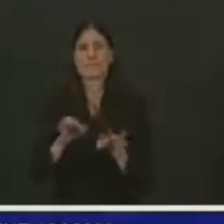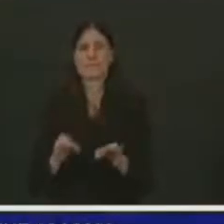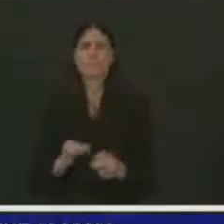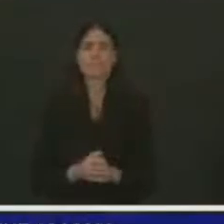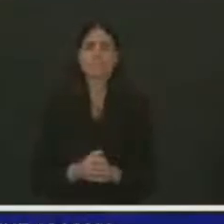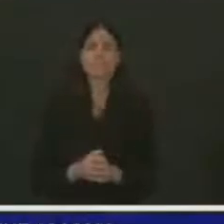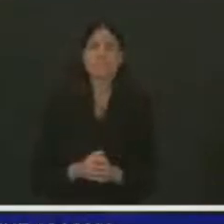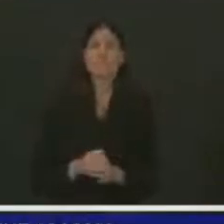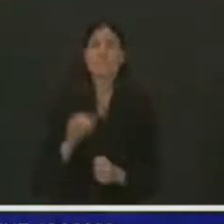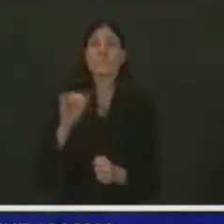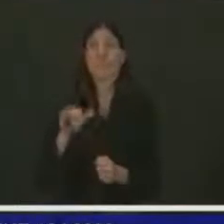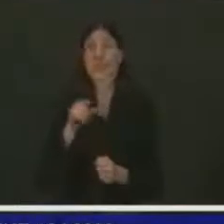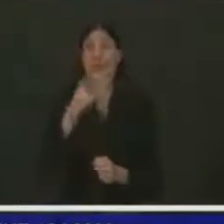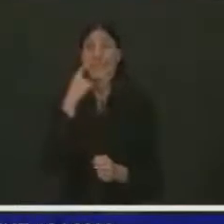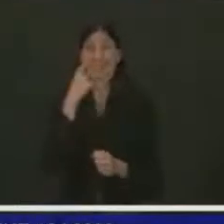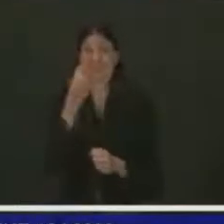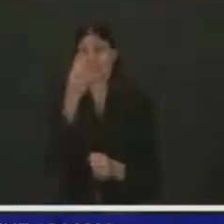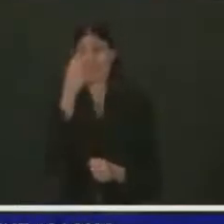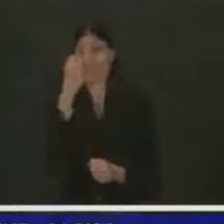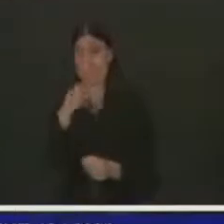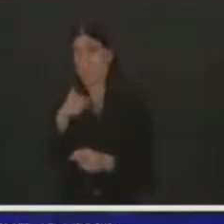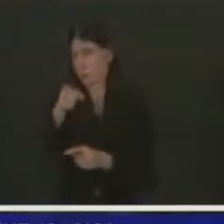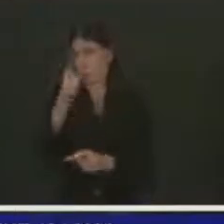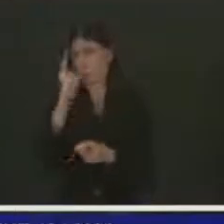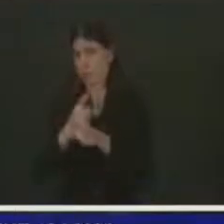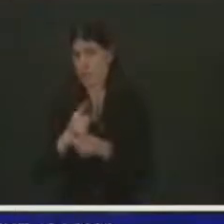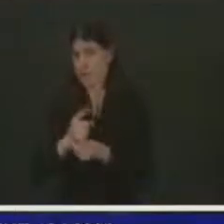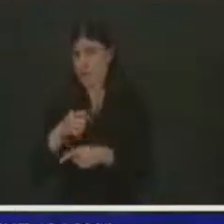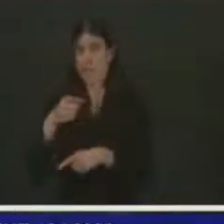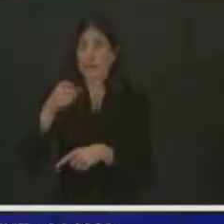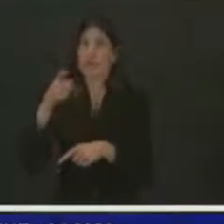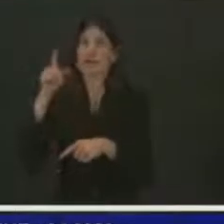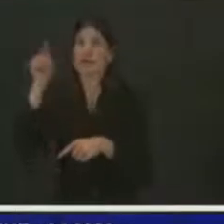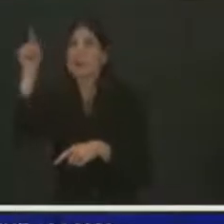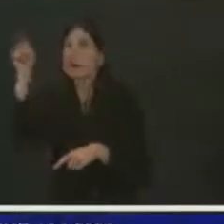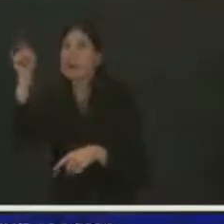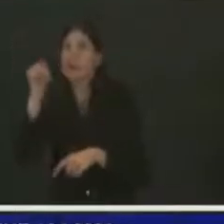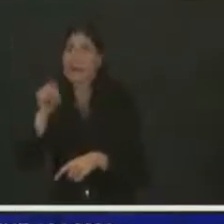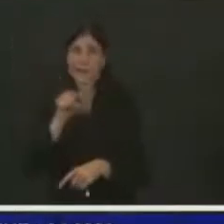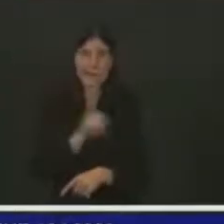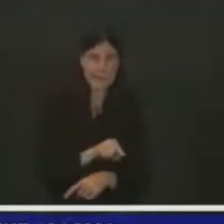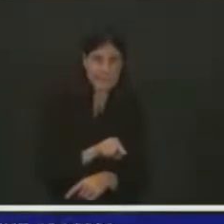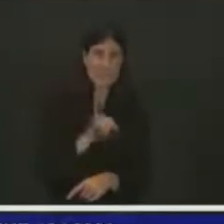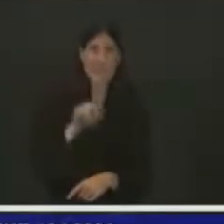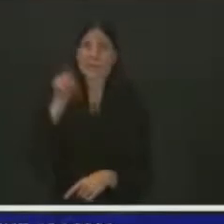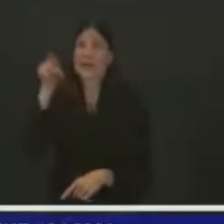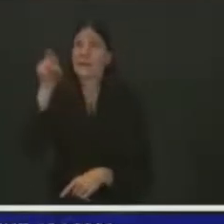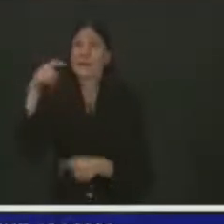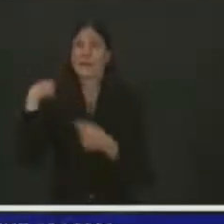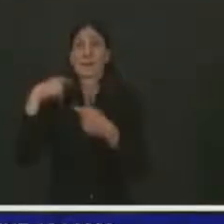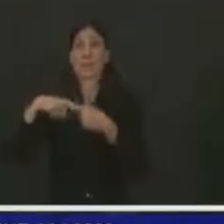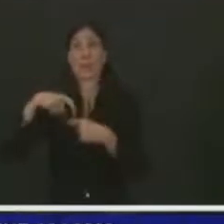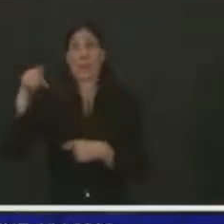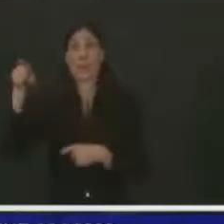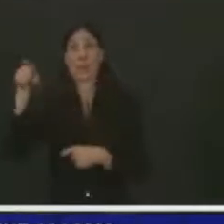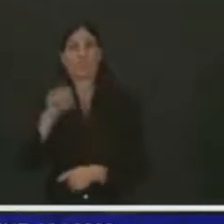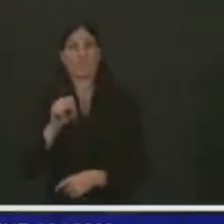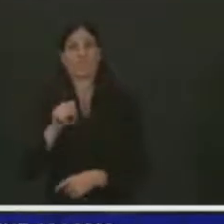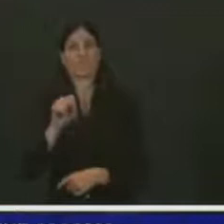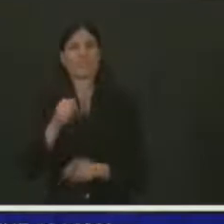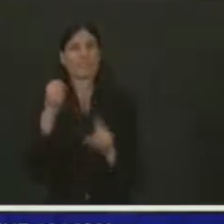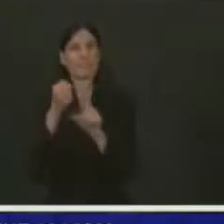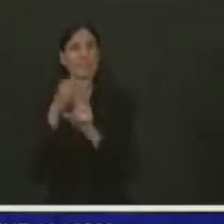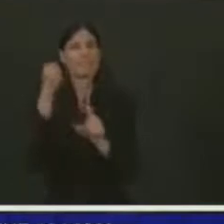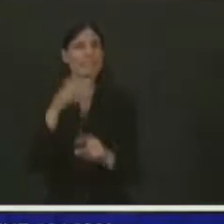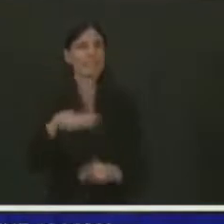what we have seen with the PCR testing. And as I've mentioned, the serology tests